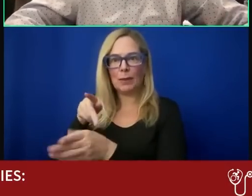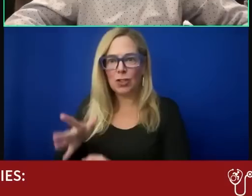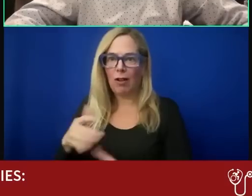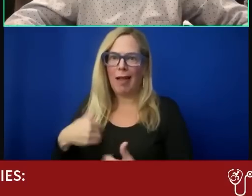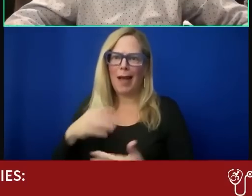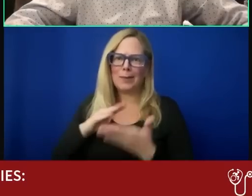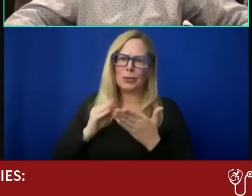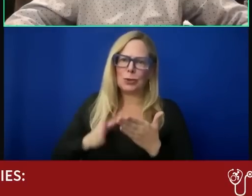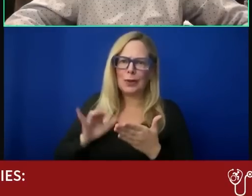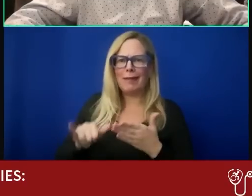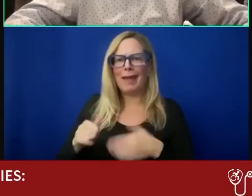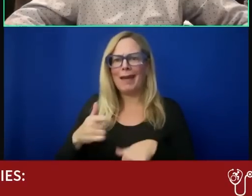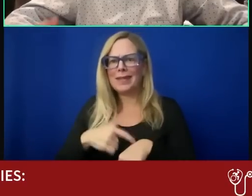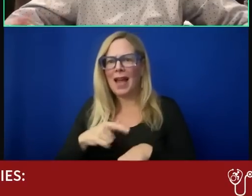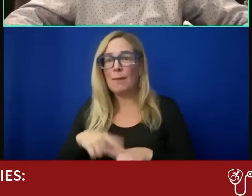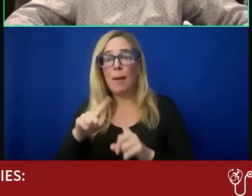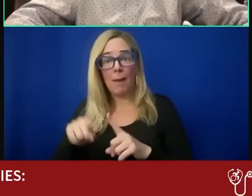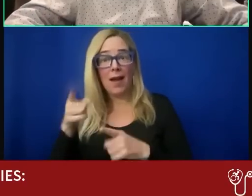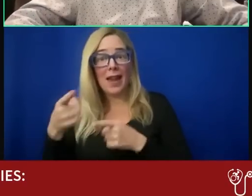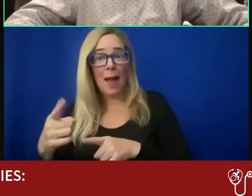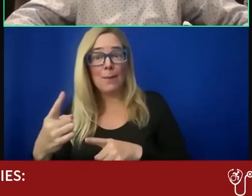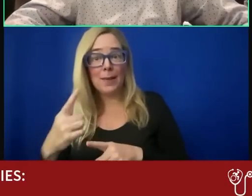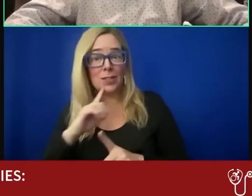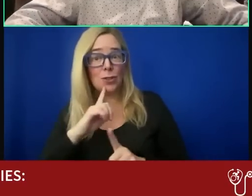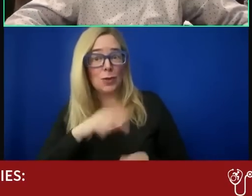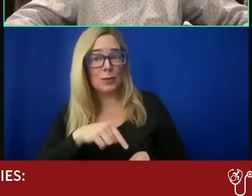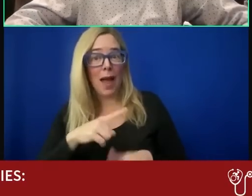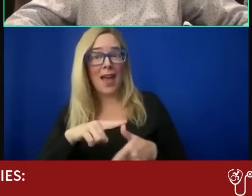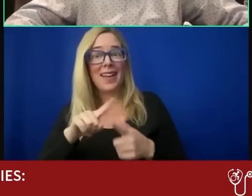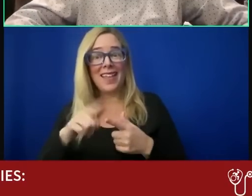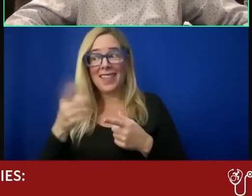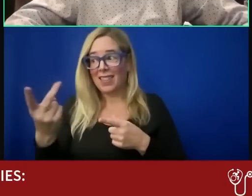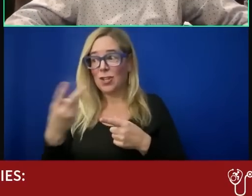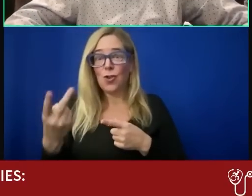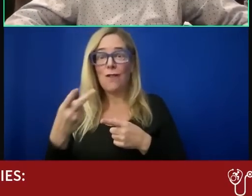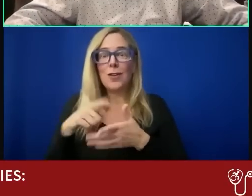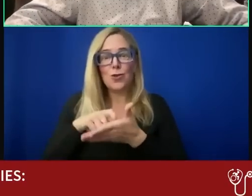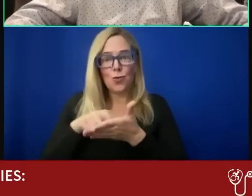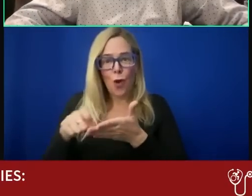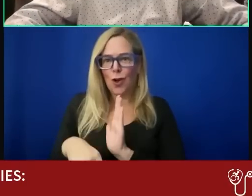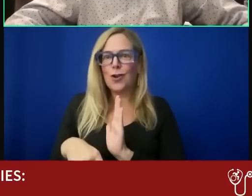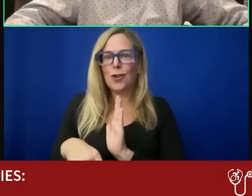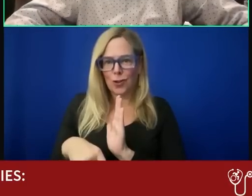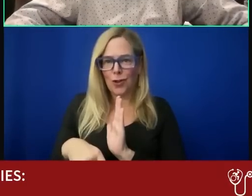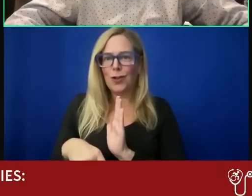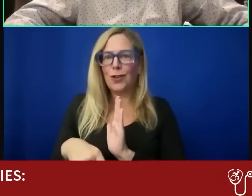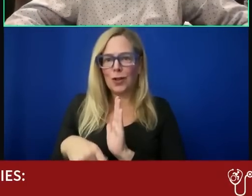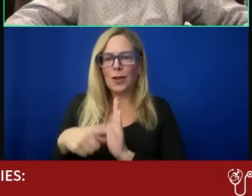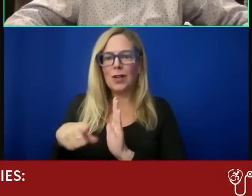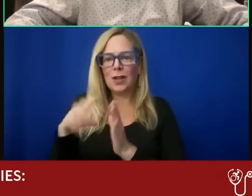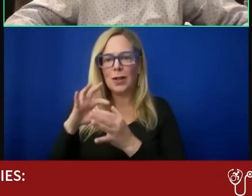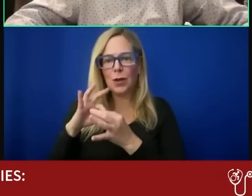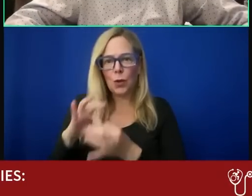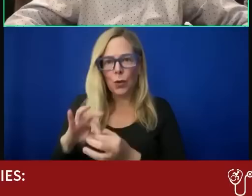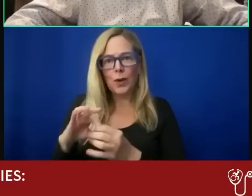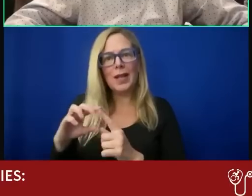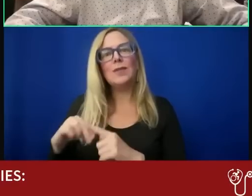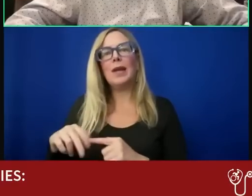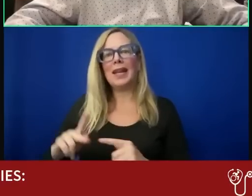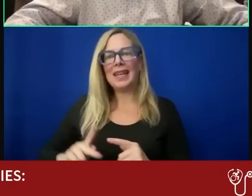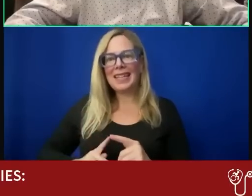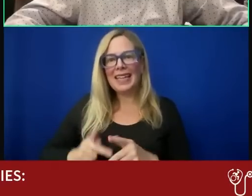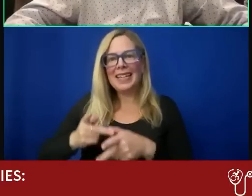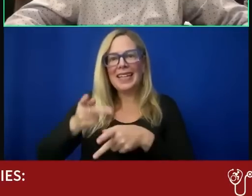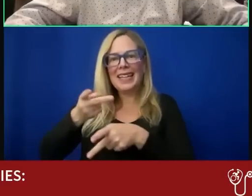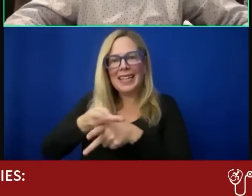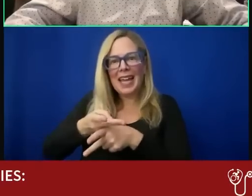right? She did respond, and that's how we ended up writing the first article that looked at kidney care for transgender patients and how